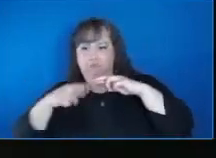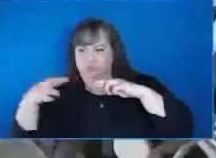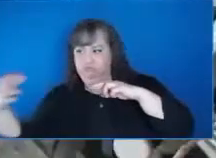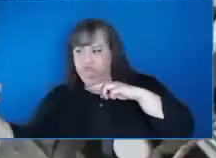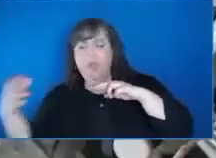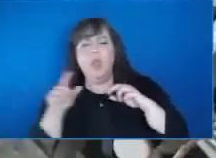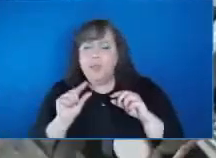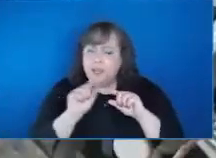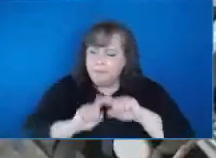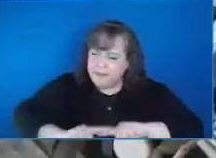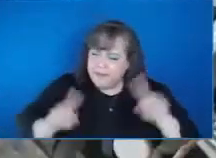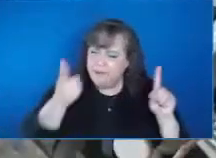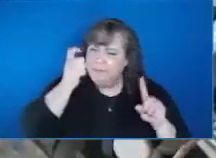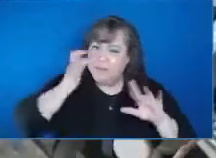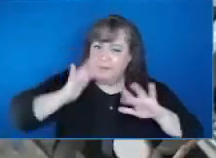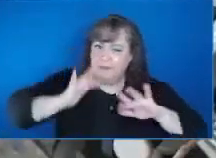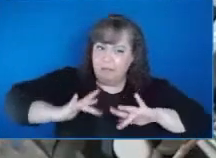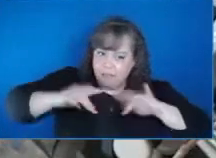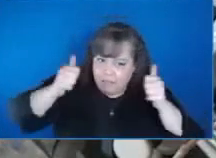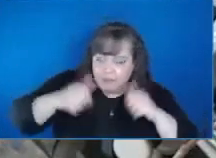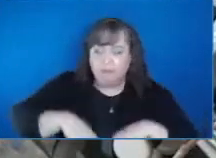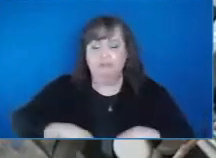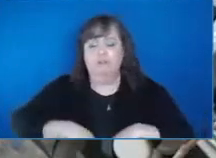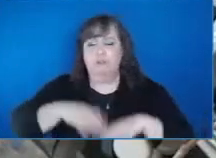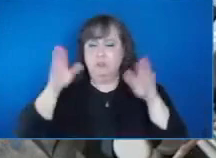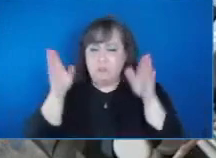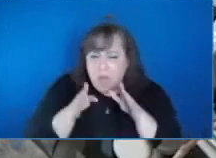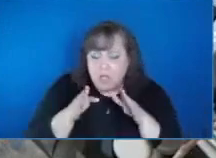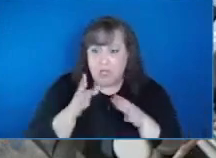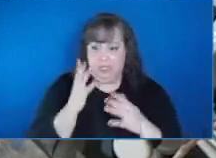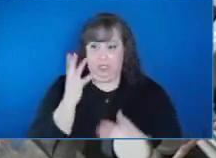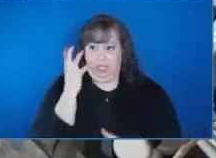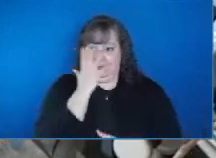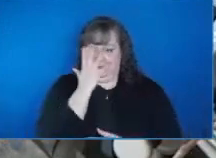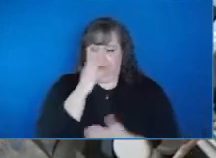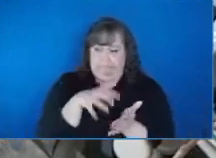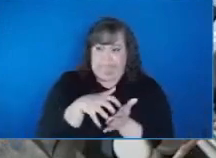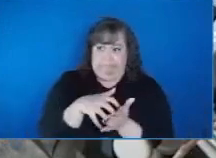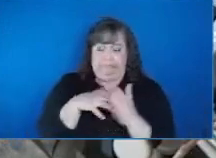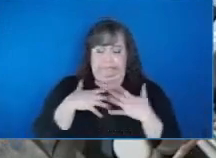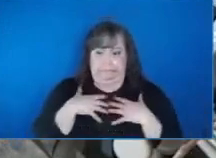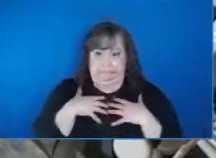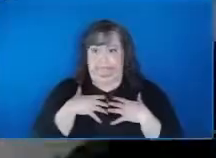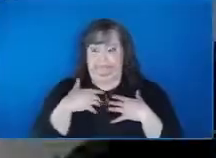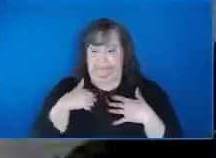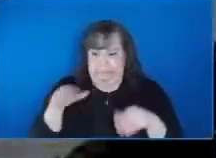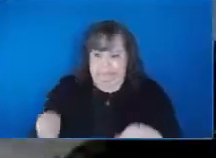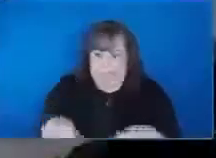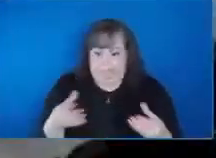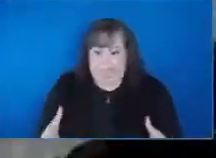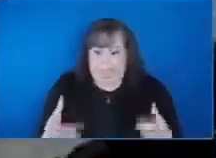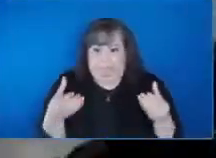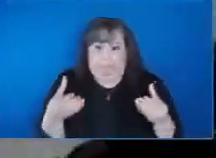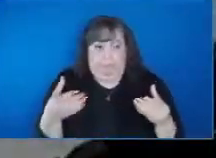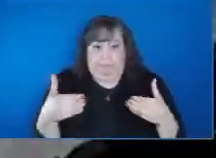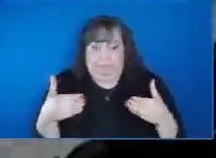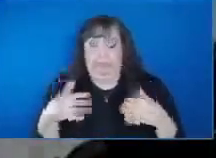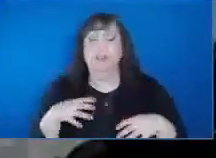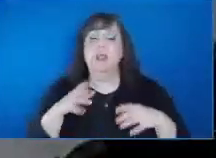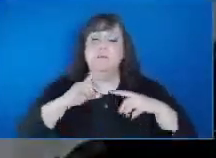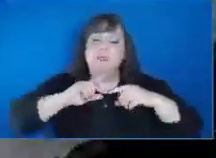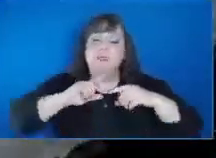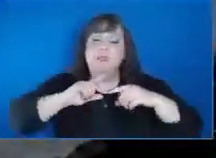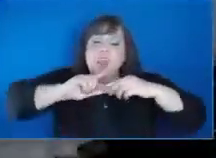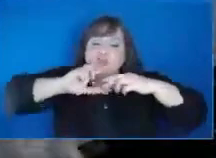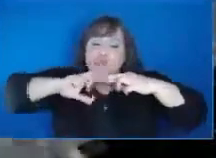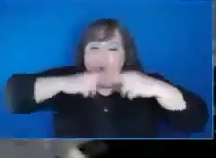smaller. They look very fragile when we were picking them up and moving them, but they're rolled up. So when they launch, they're kind of rolled up into